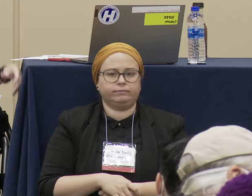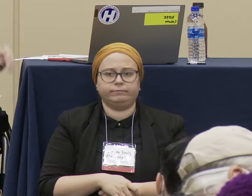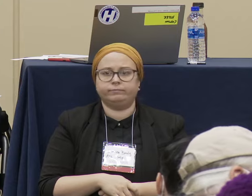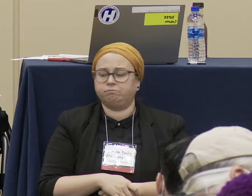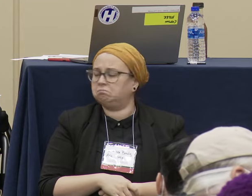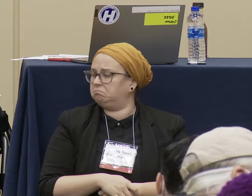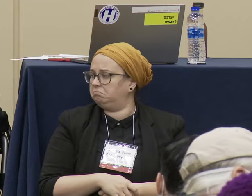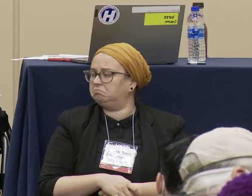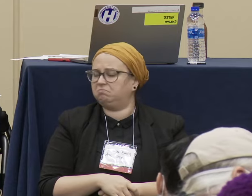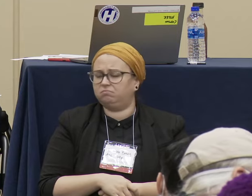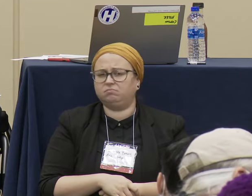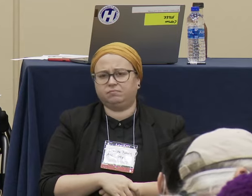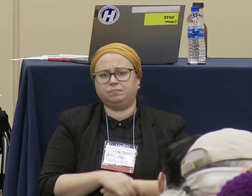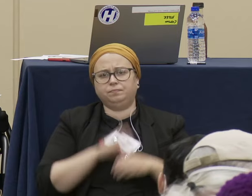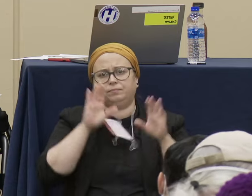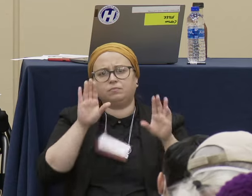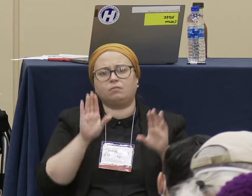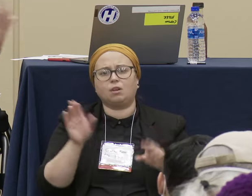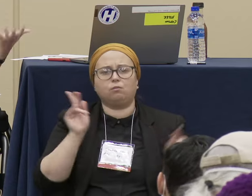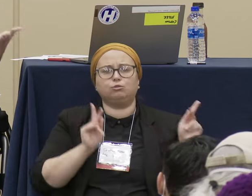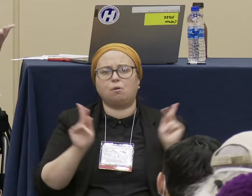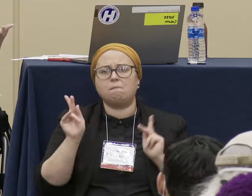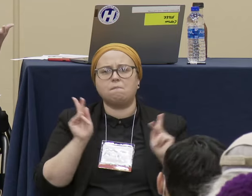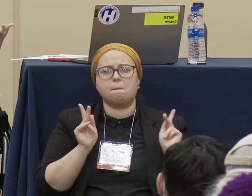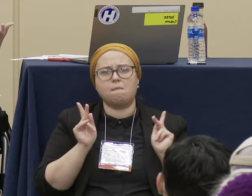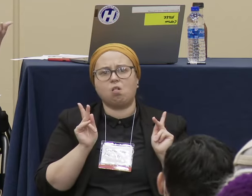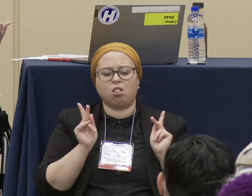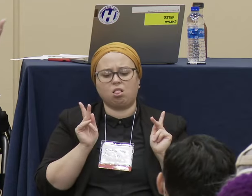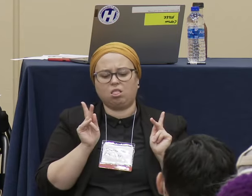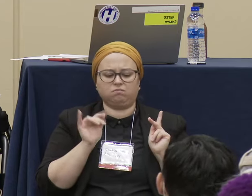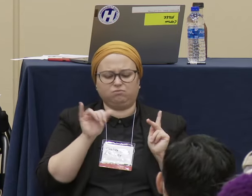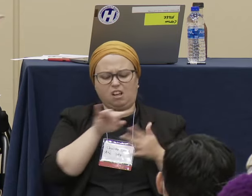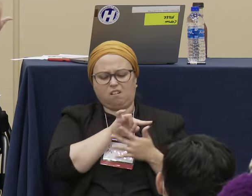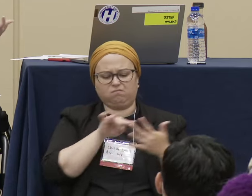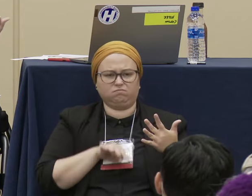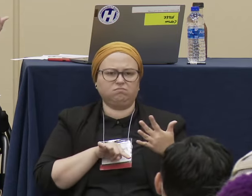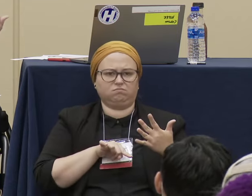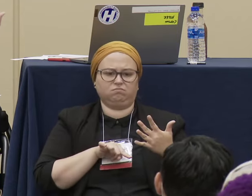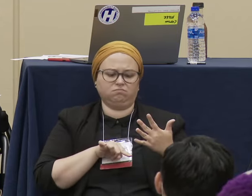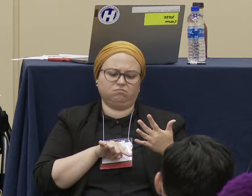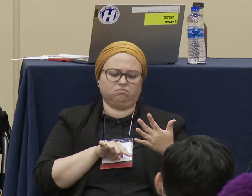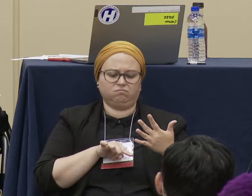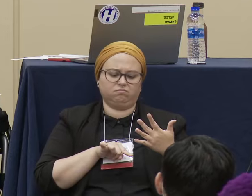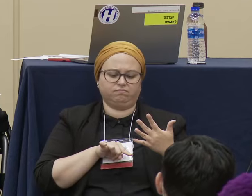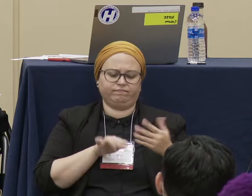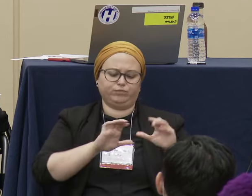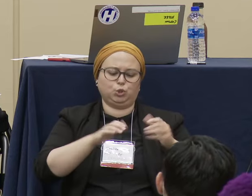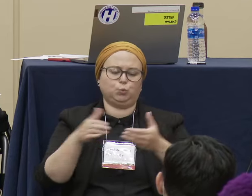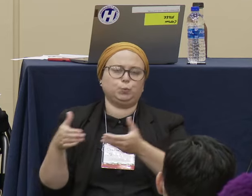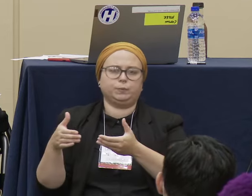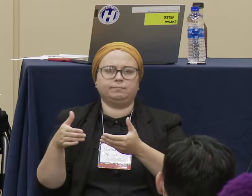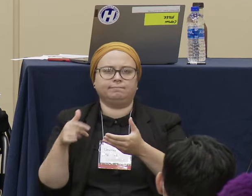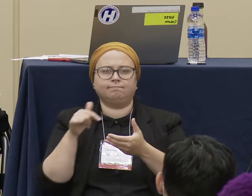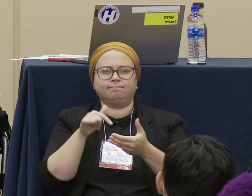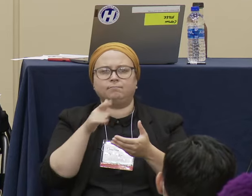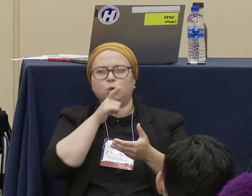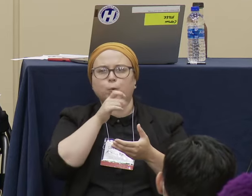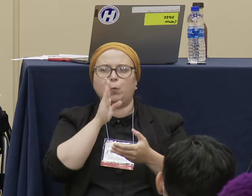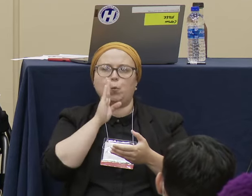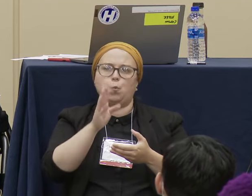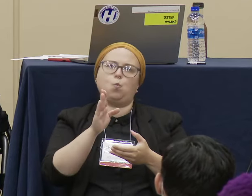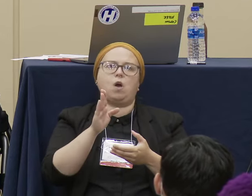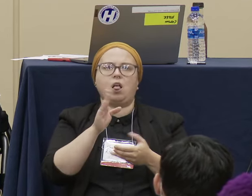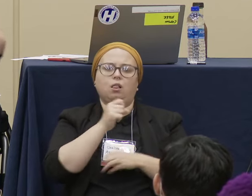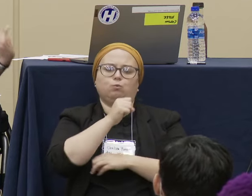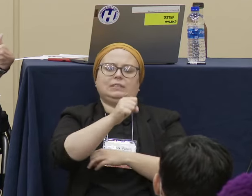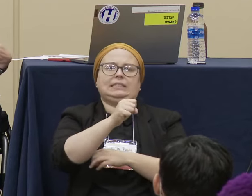Great, so these are the people, but great, I mean awful, but these are the kind of main people, and those are people that resist both the closure